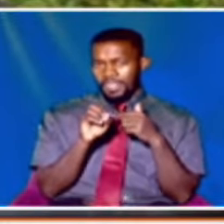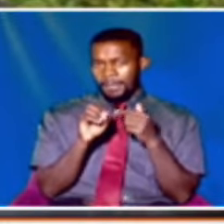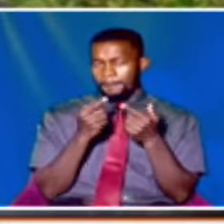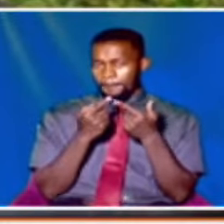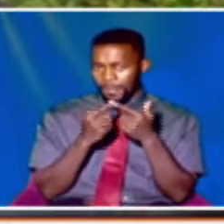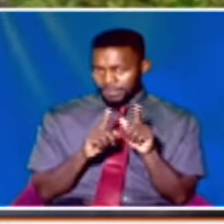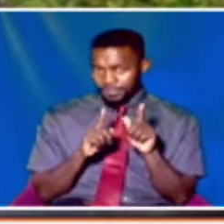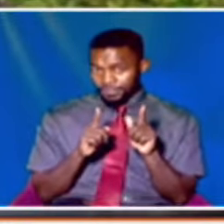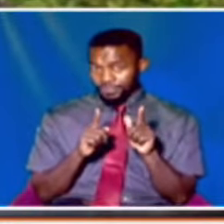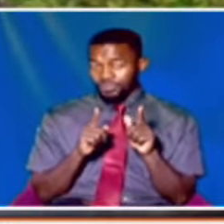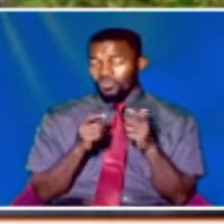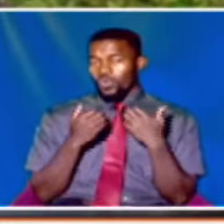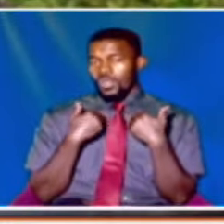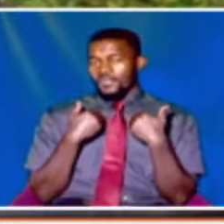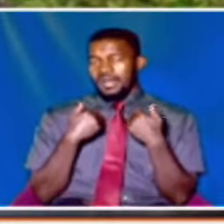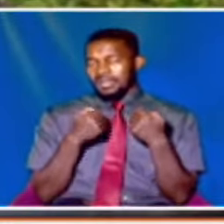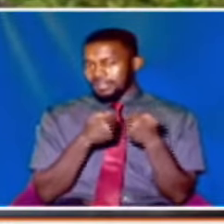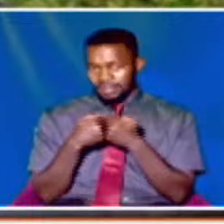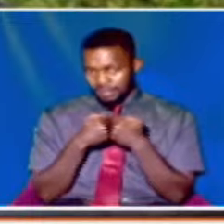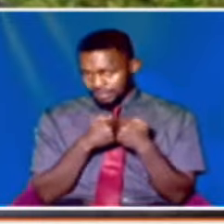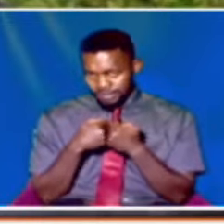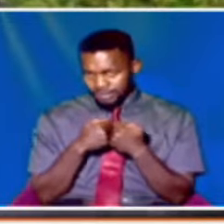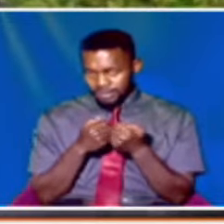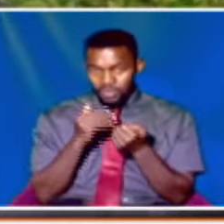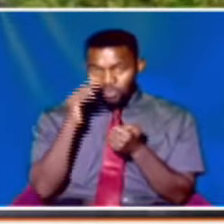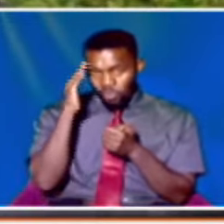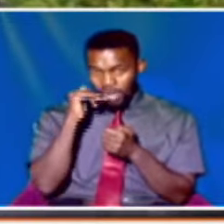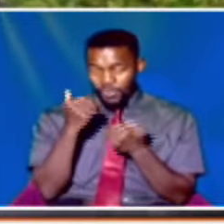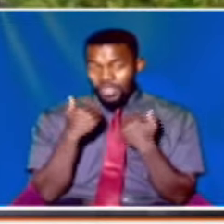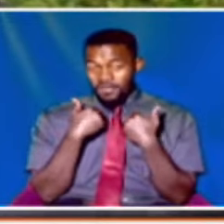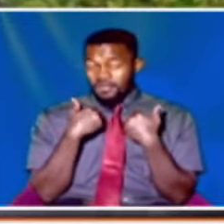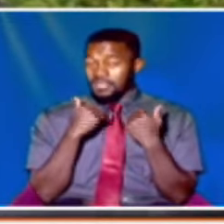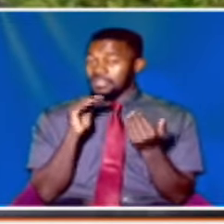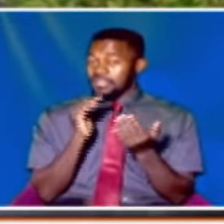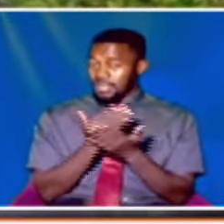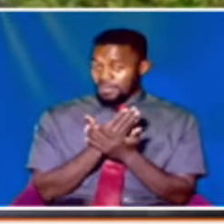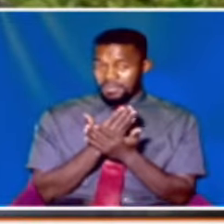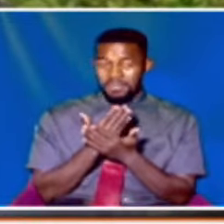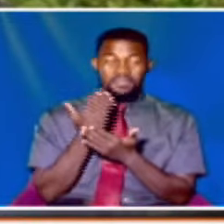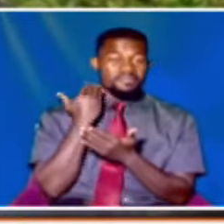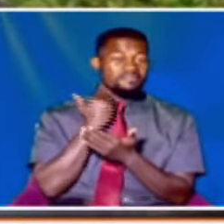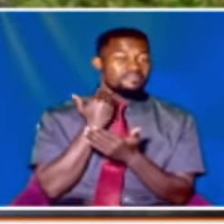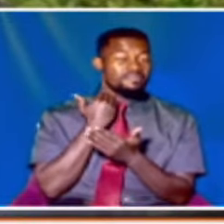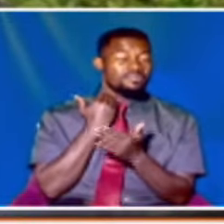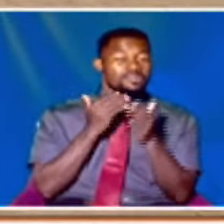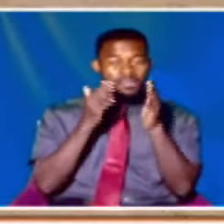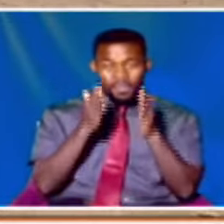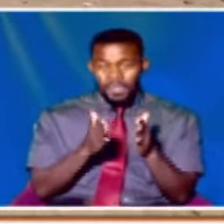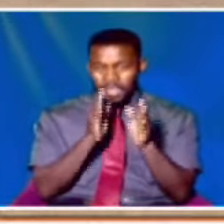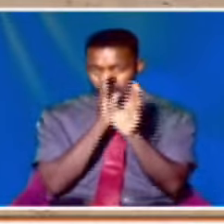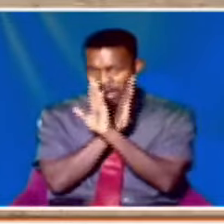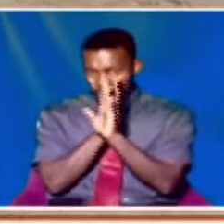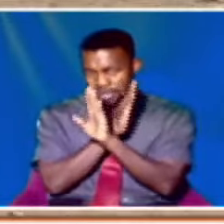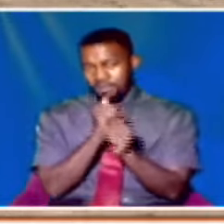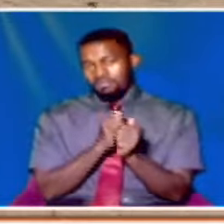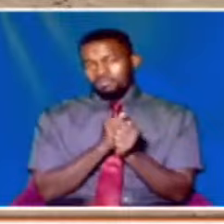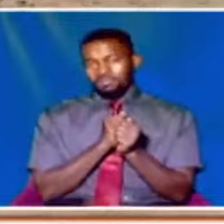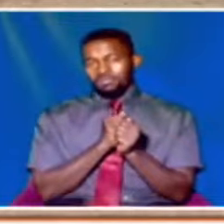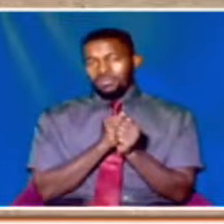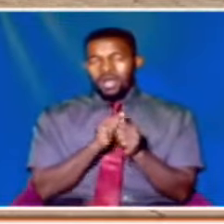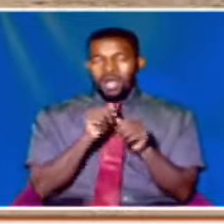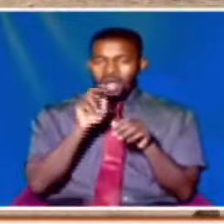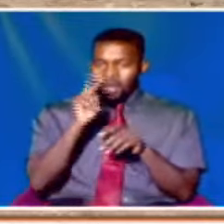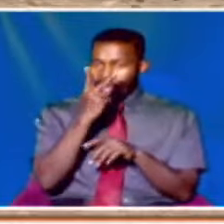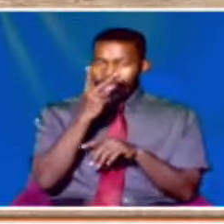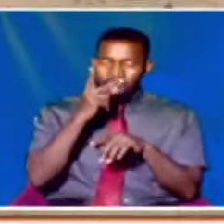But there is still that challenge, because there is a lot of bush slaughter that is happening at the moment. Kenya's National